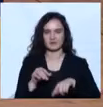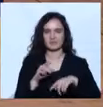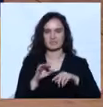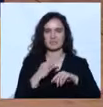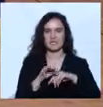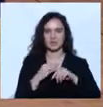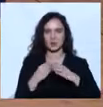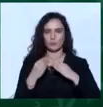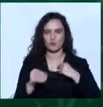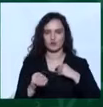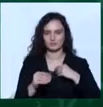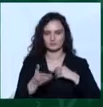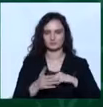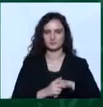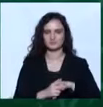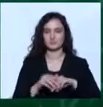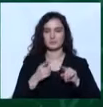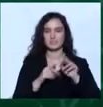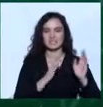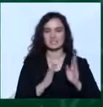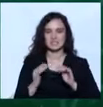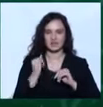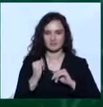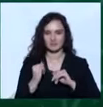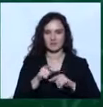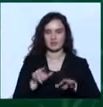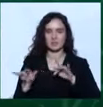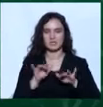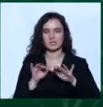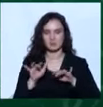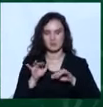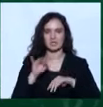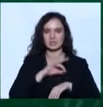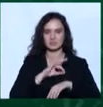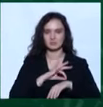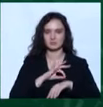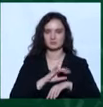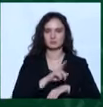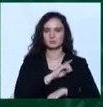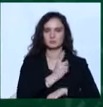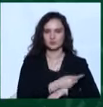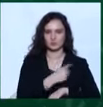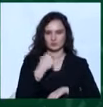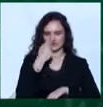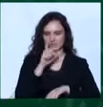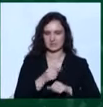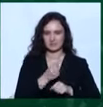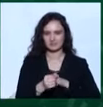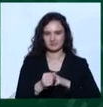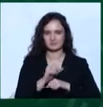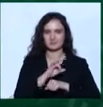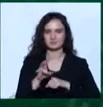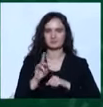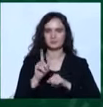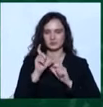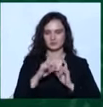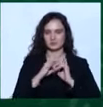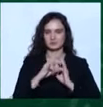Now, violence is behavior and actions using strong physical force meant to